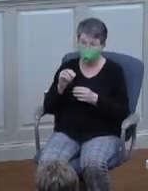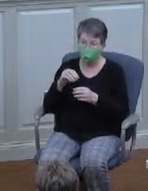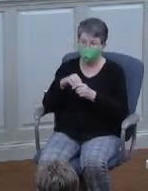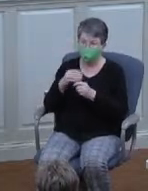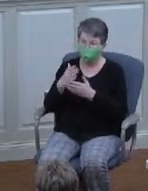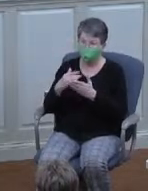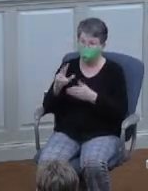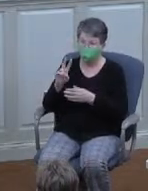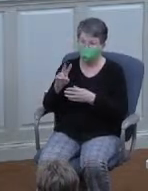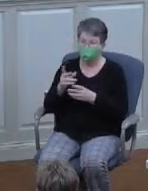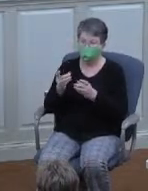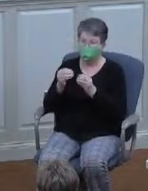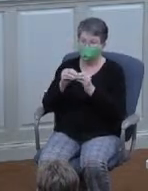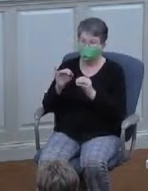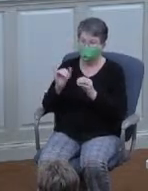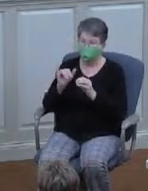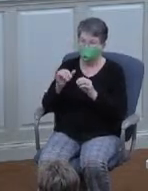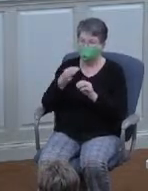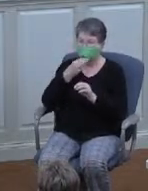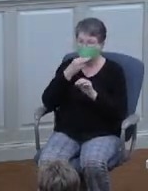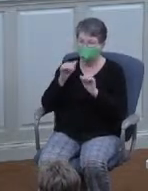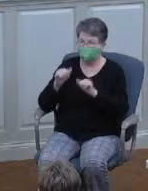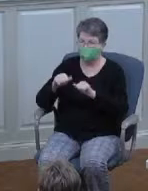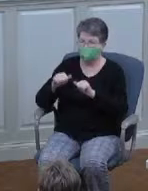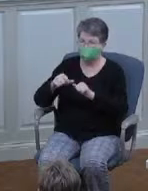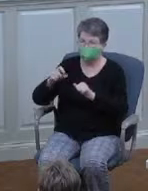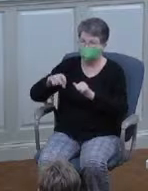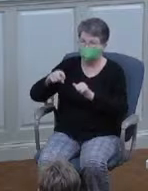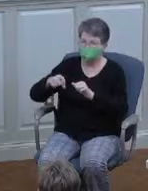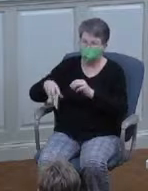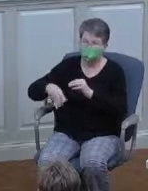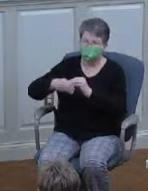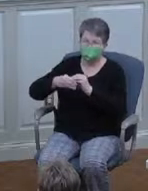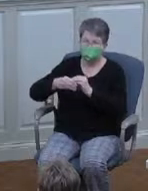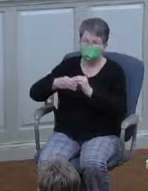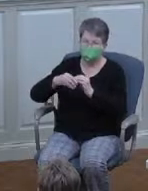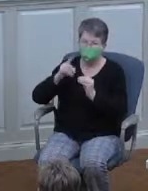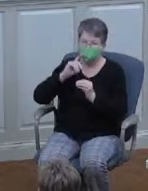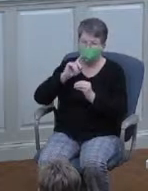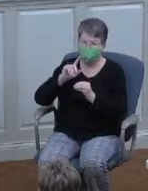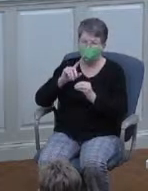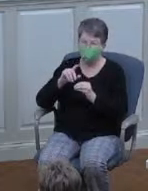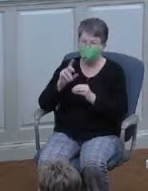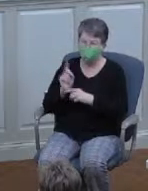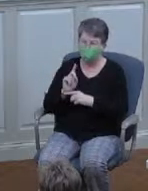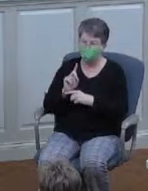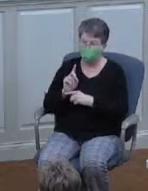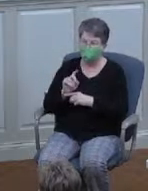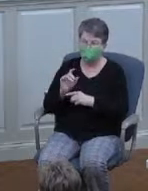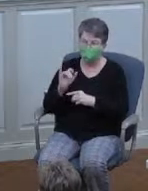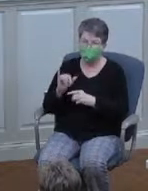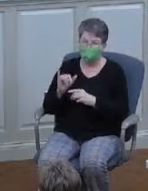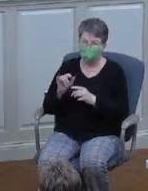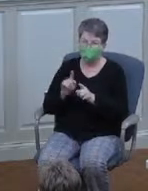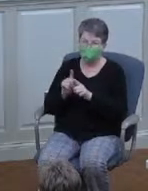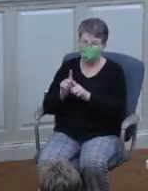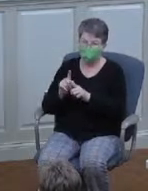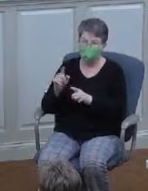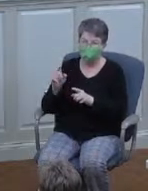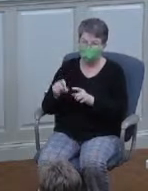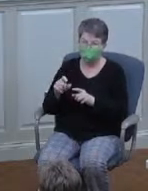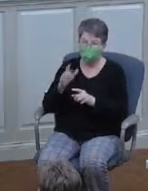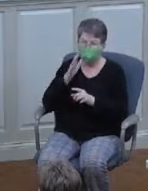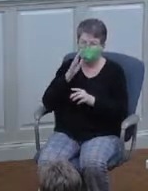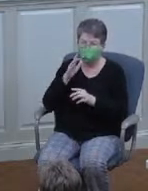more of a capacity needed addition for the city of Danville, which is also much needed. And it would